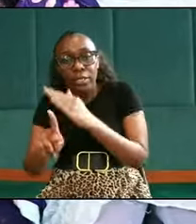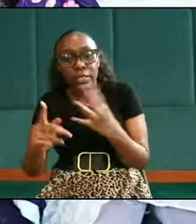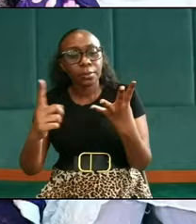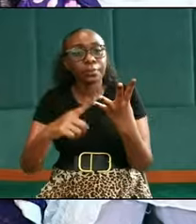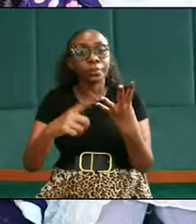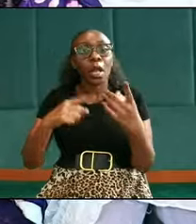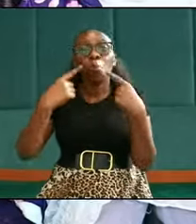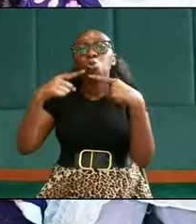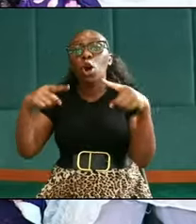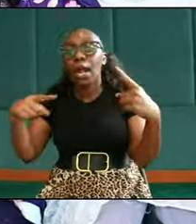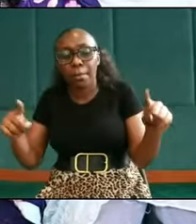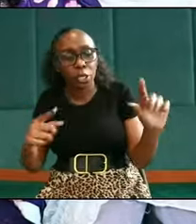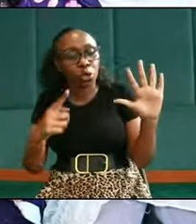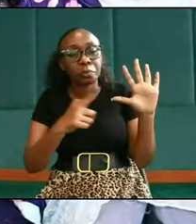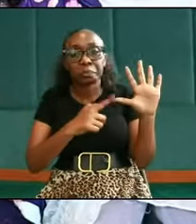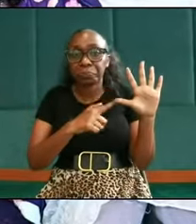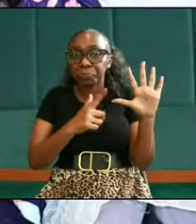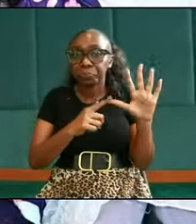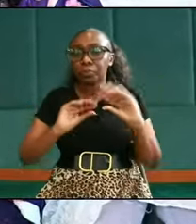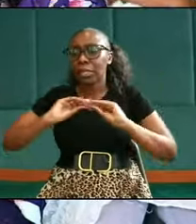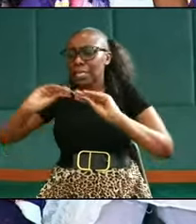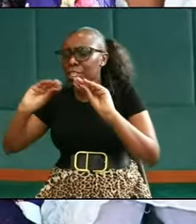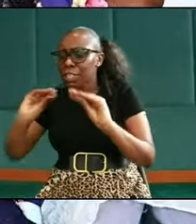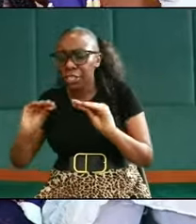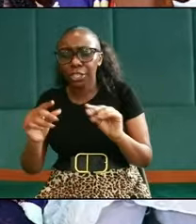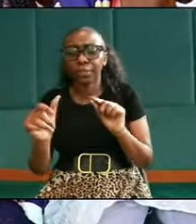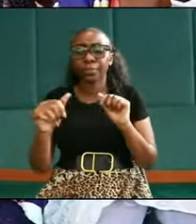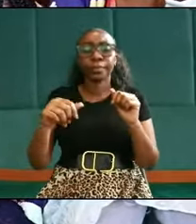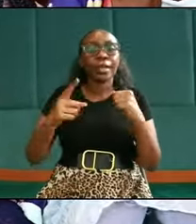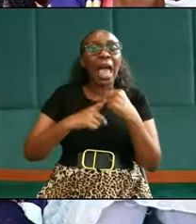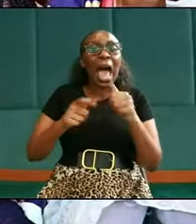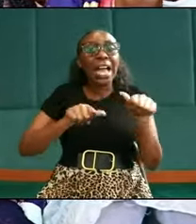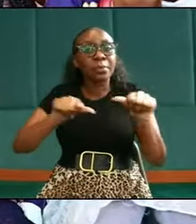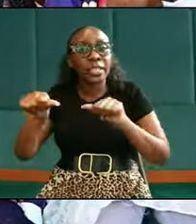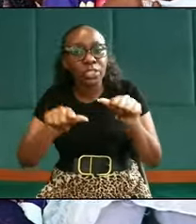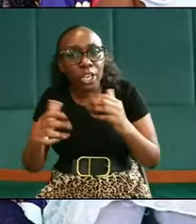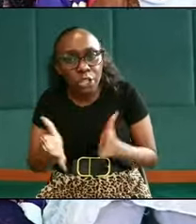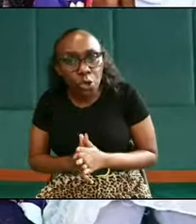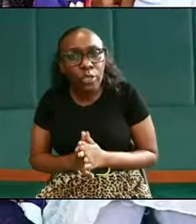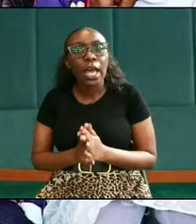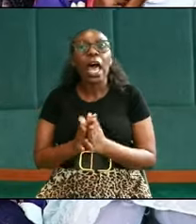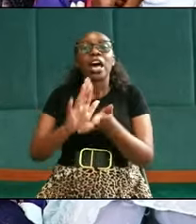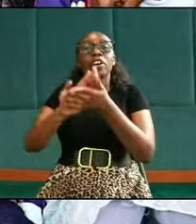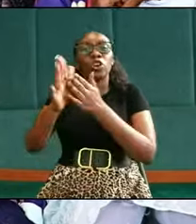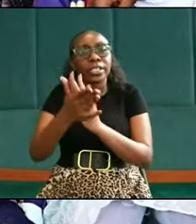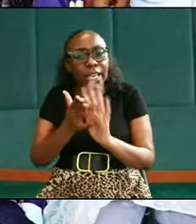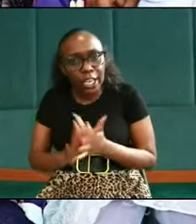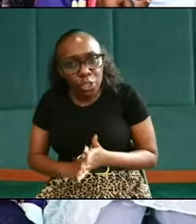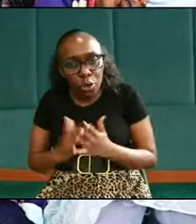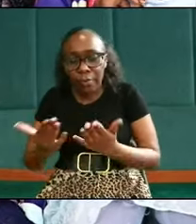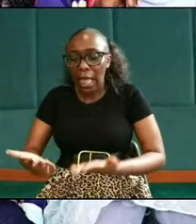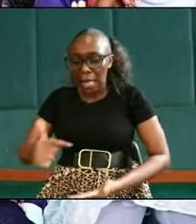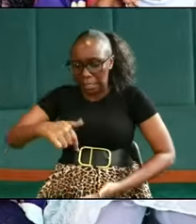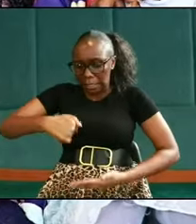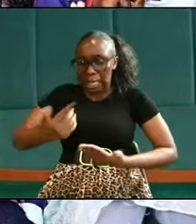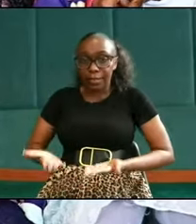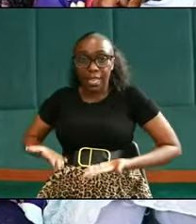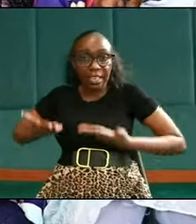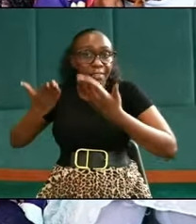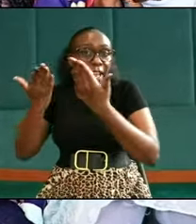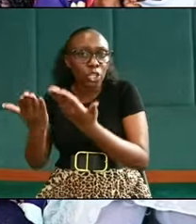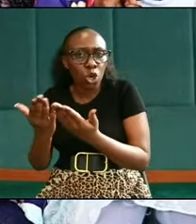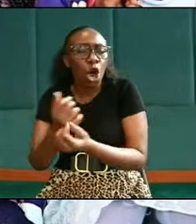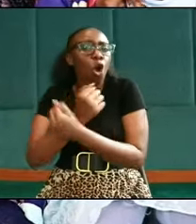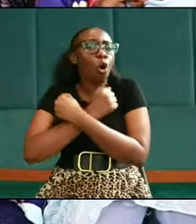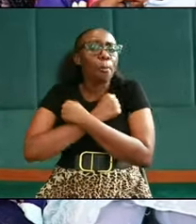proclamations, teaching, administration, reconciliation, compassion, and self-sacrificing service